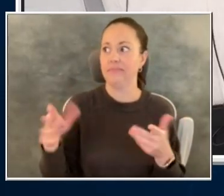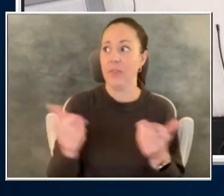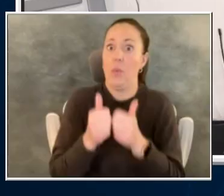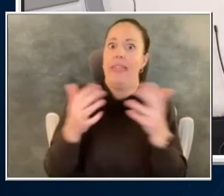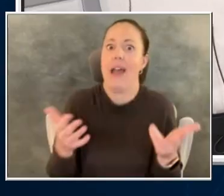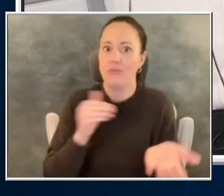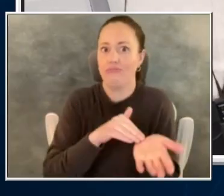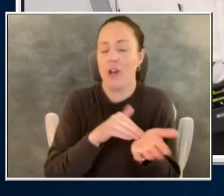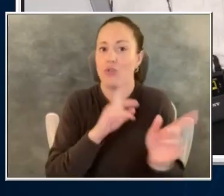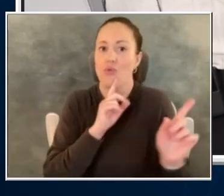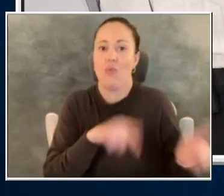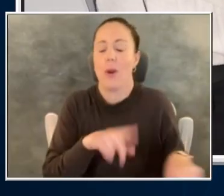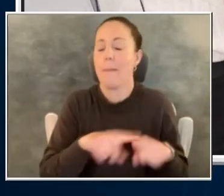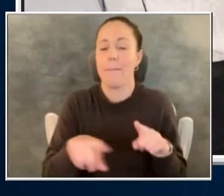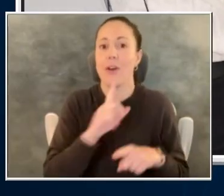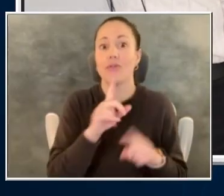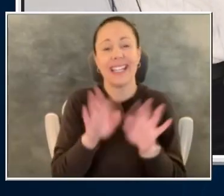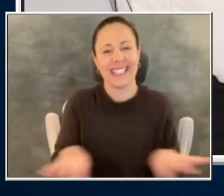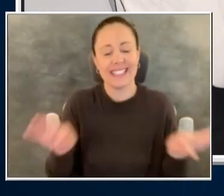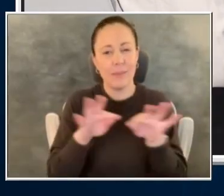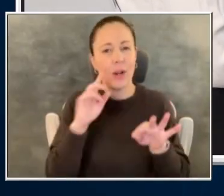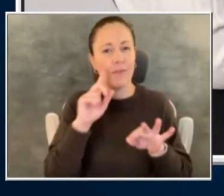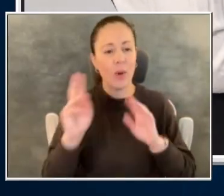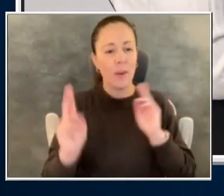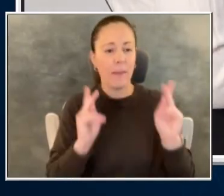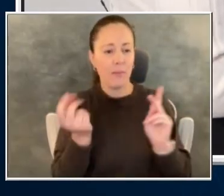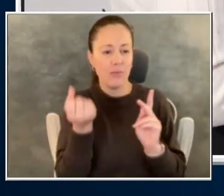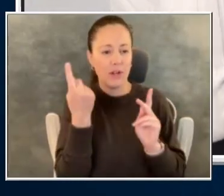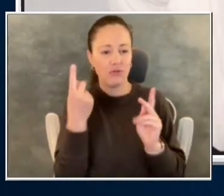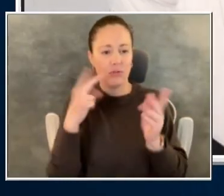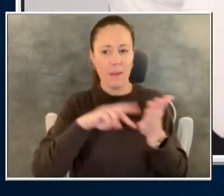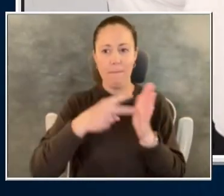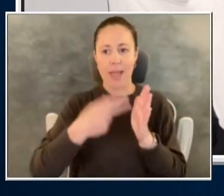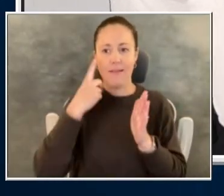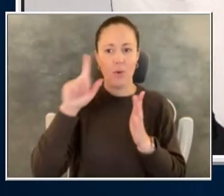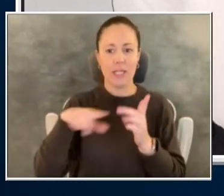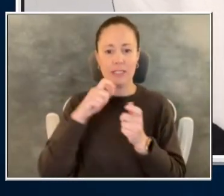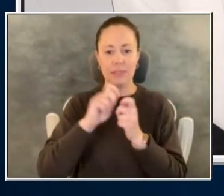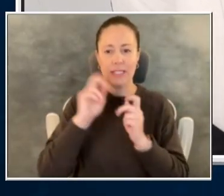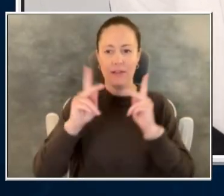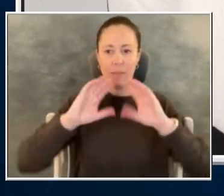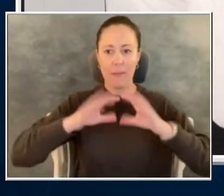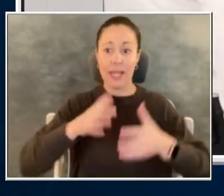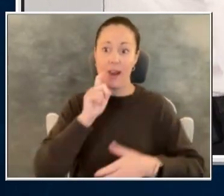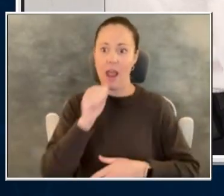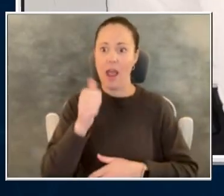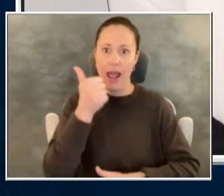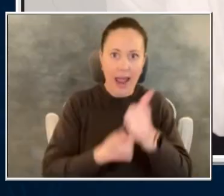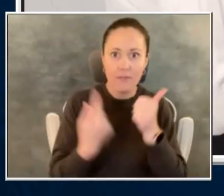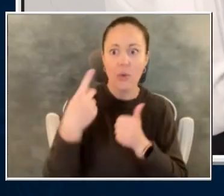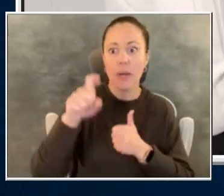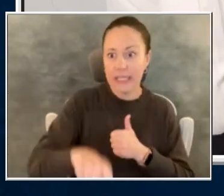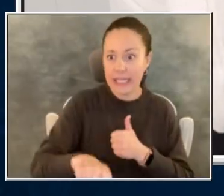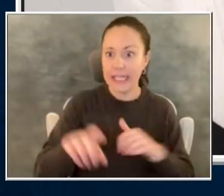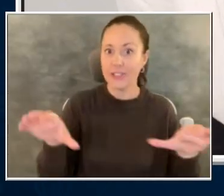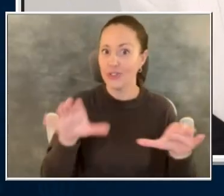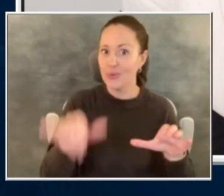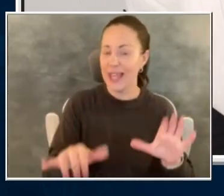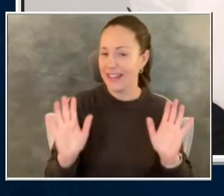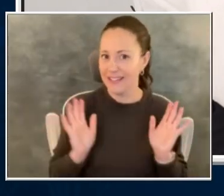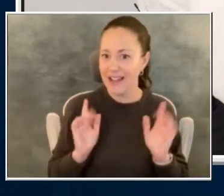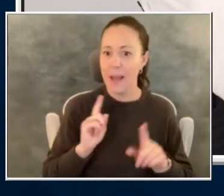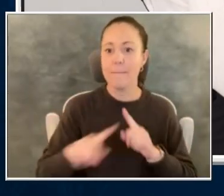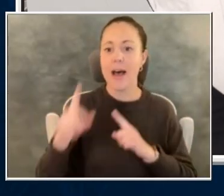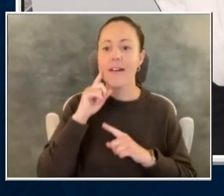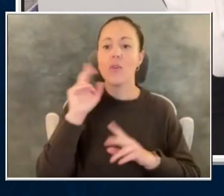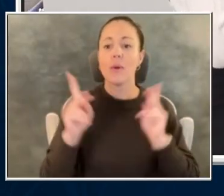think it's really important people understand that it's meant for a very specific population. Not everybody should undergo a cardio score. It is for people